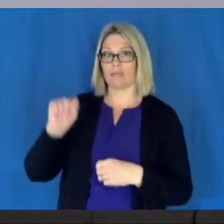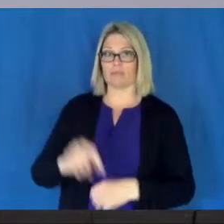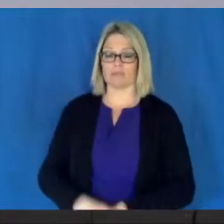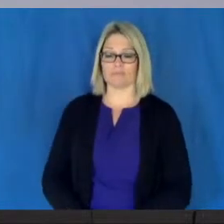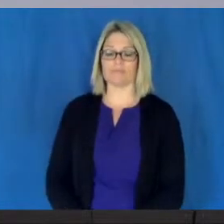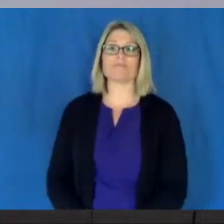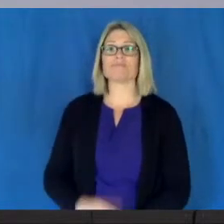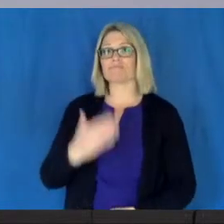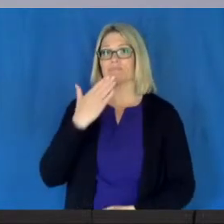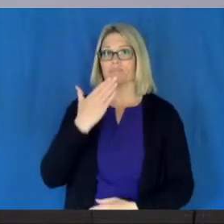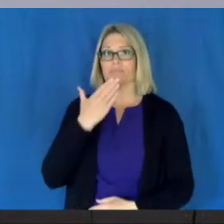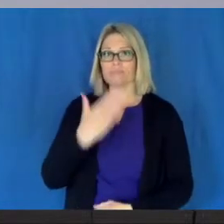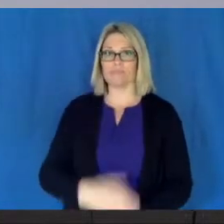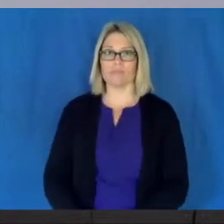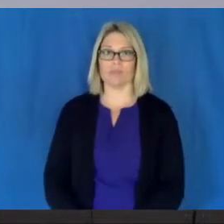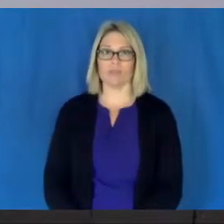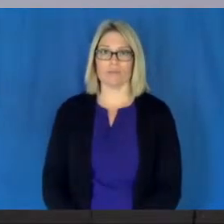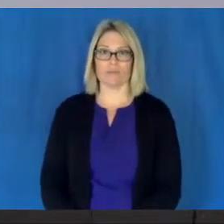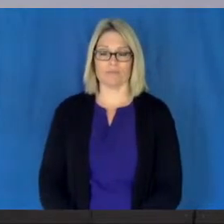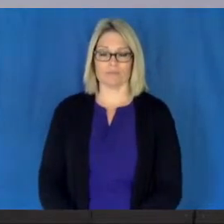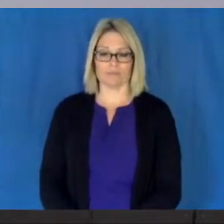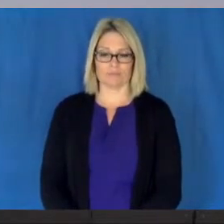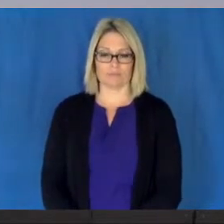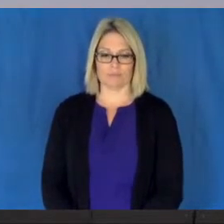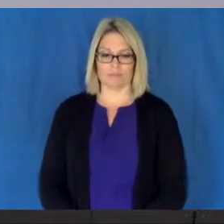Okay, thank you very much.